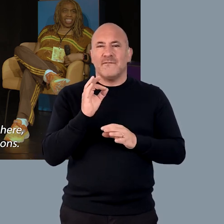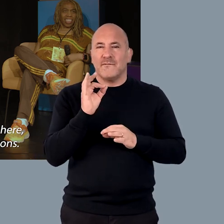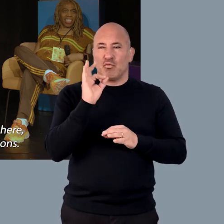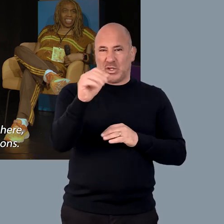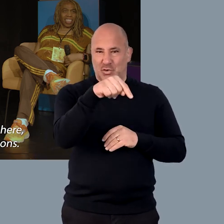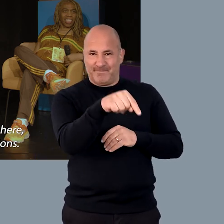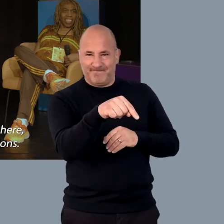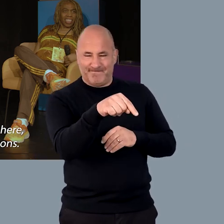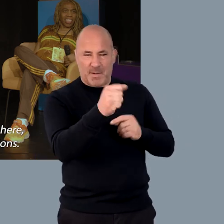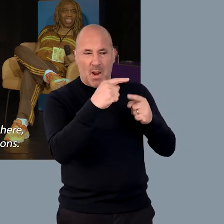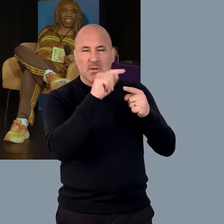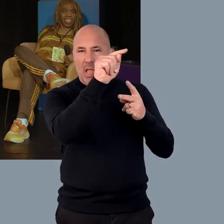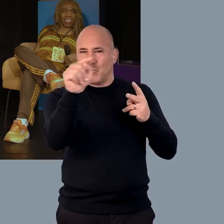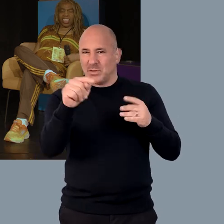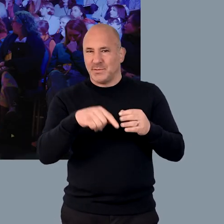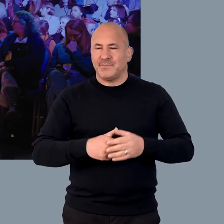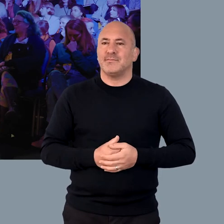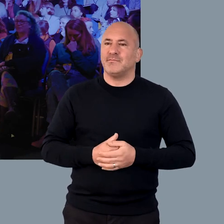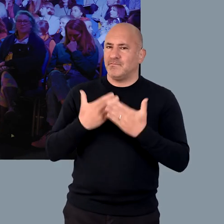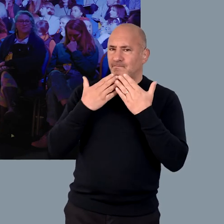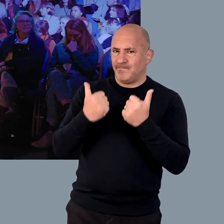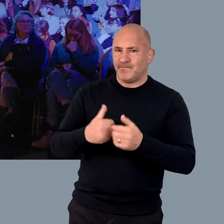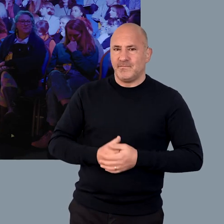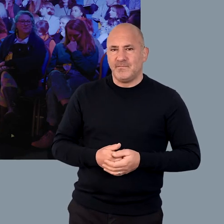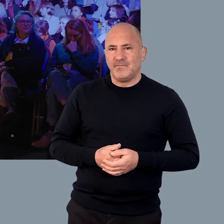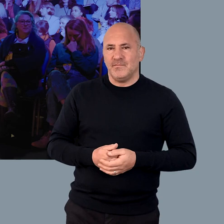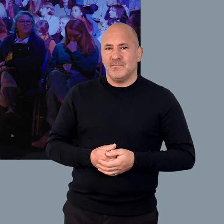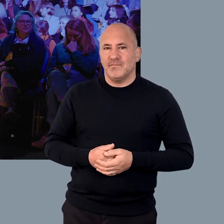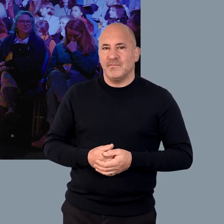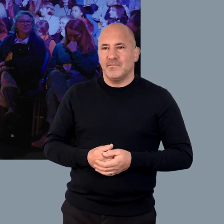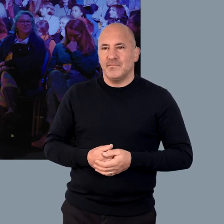here And then I think there's some other questions Thank you